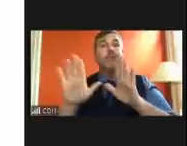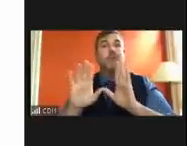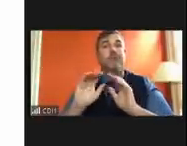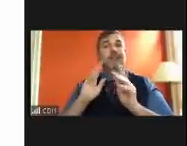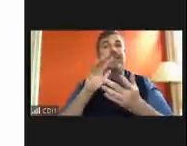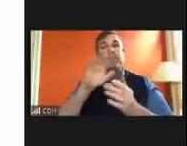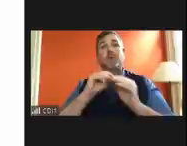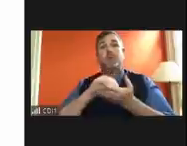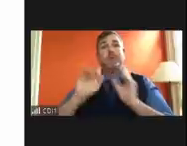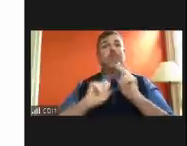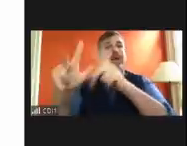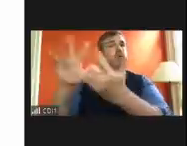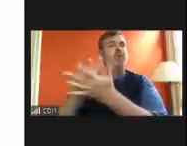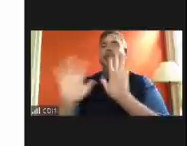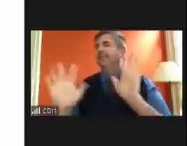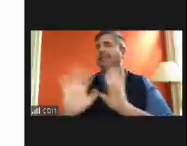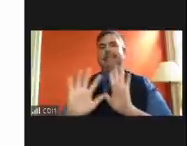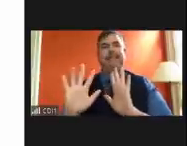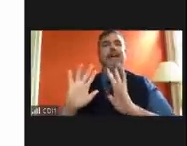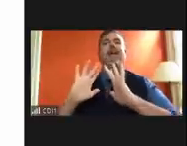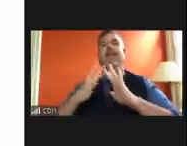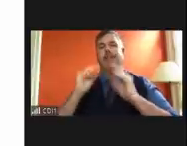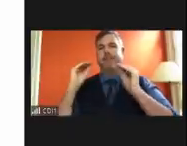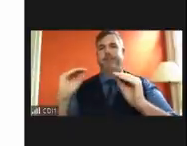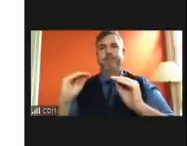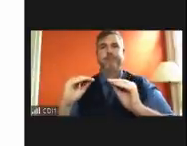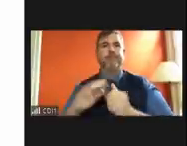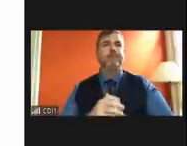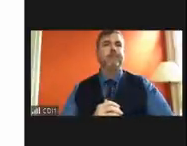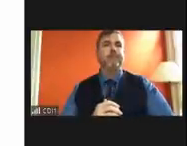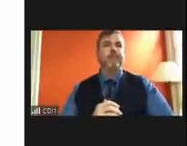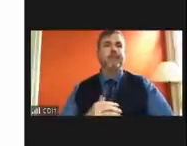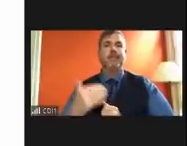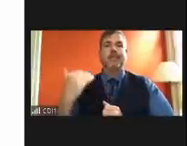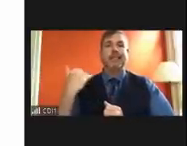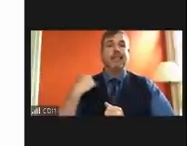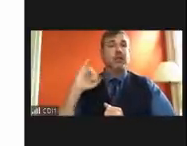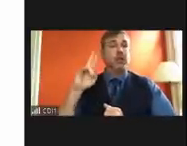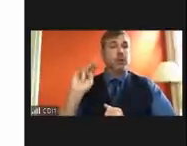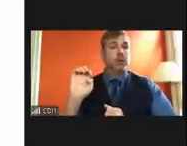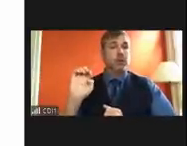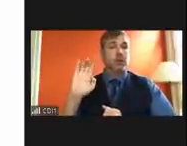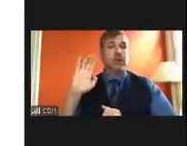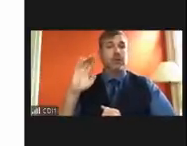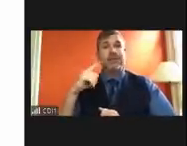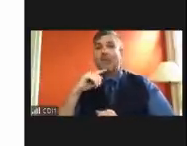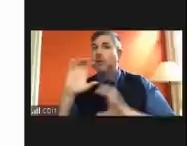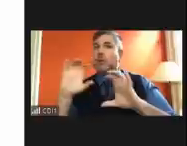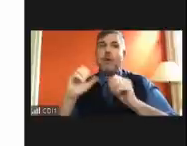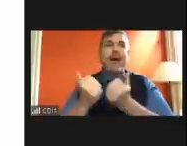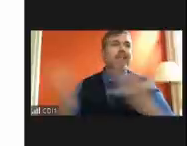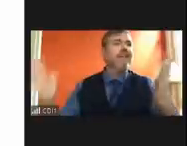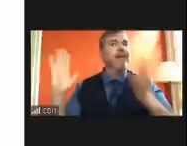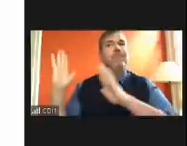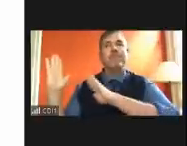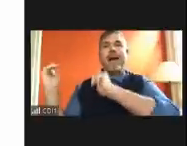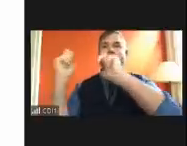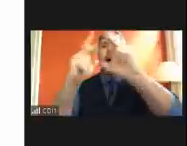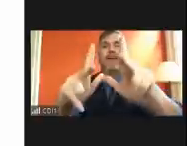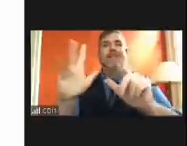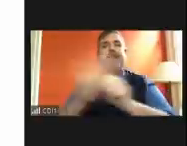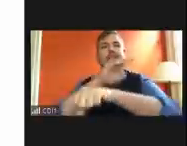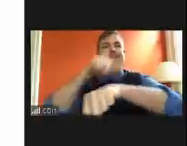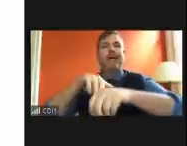do everything we could to return to full-time in-classroom learning, recognizing that that was really best